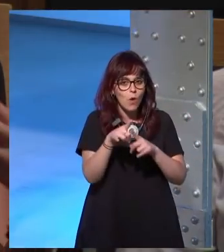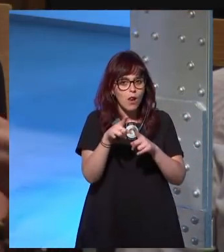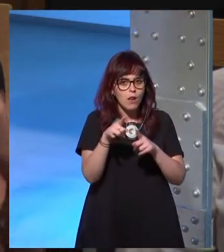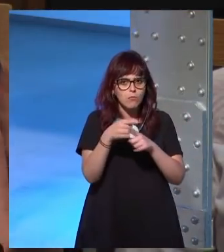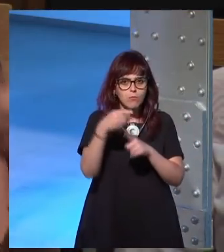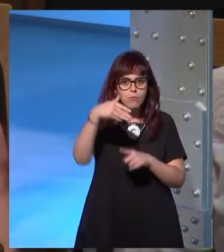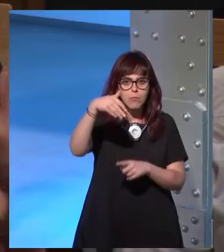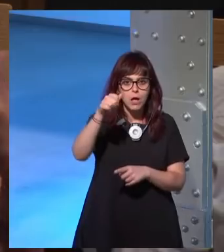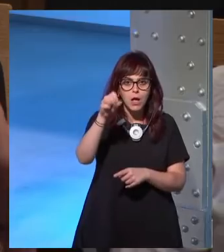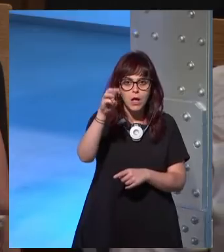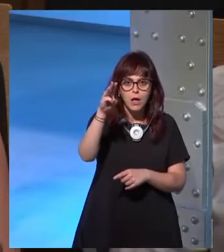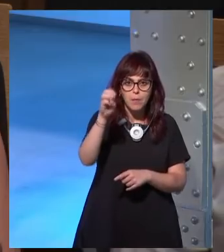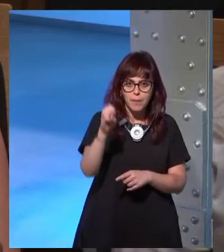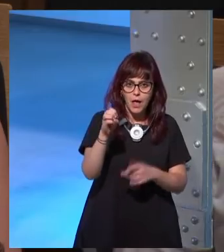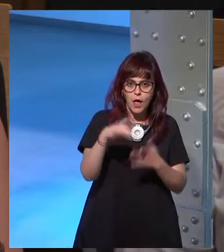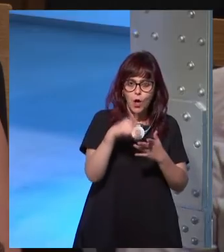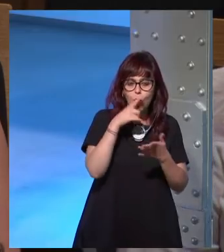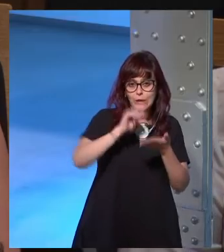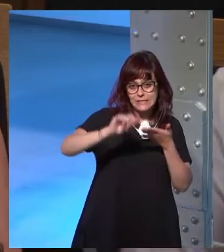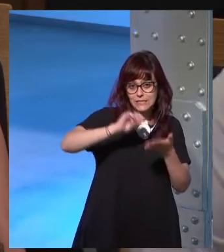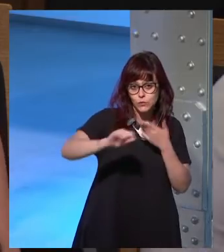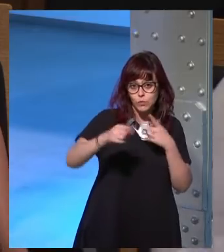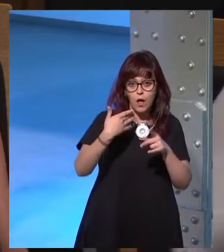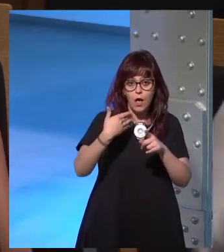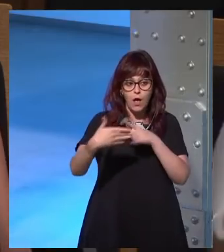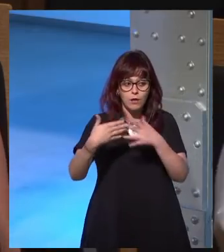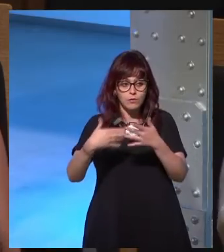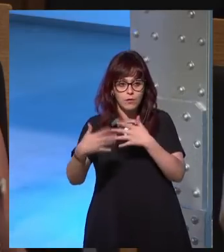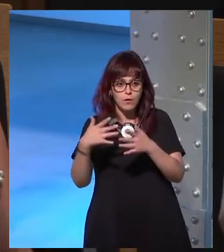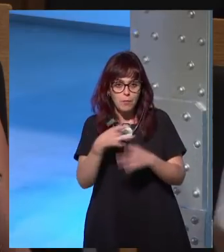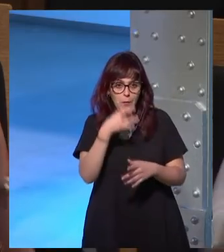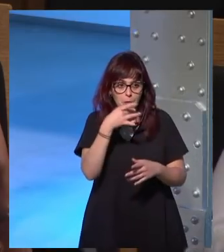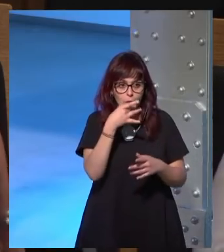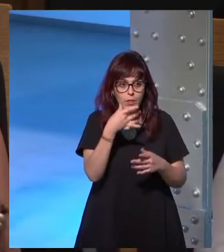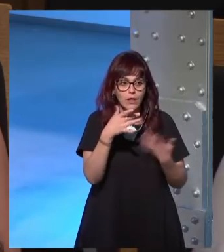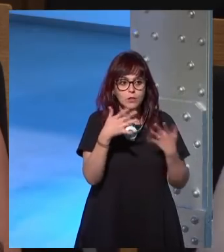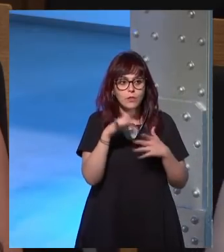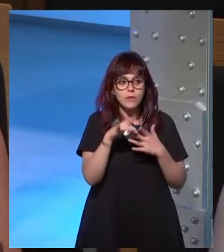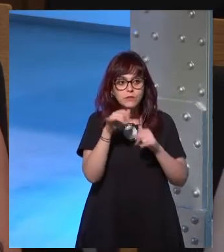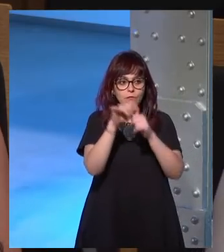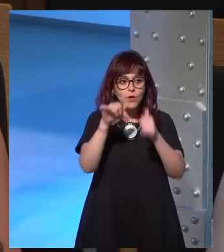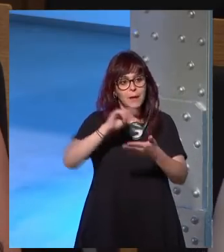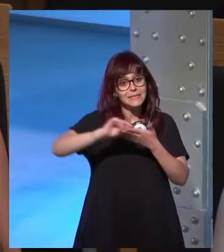writing, when you do that sort of writing, but